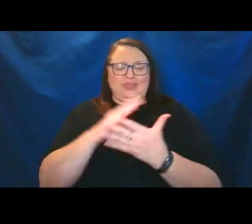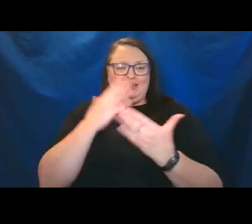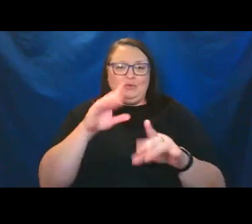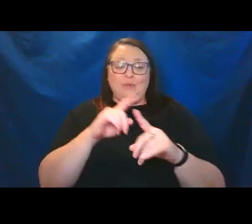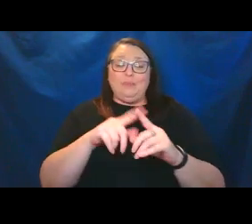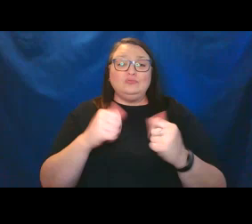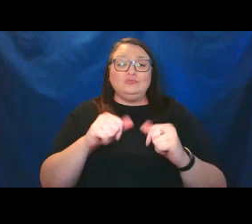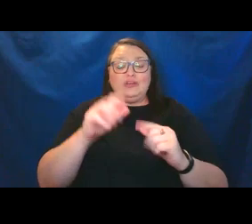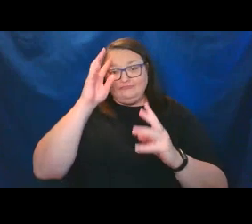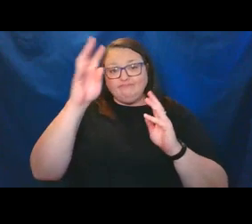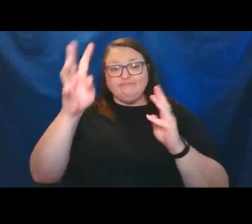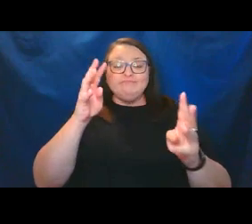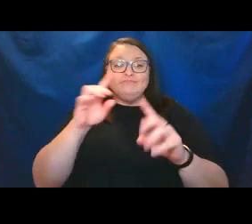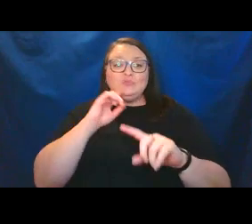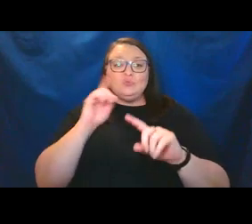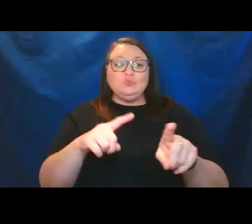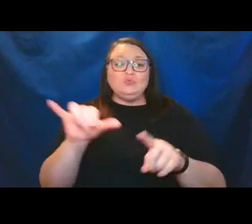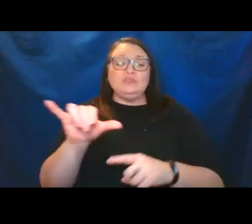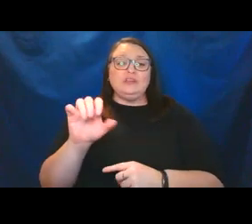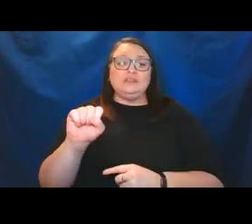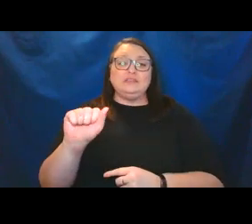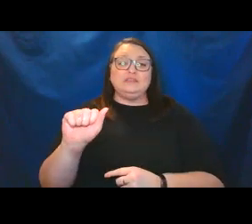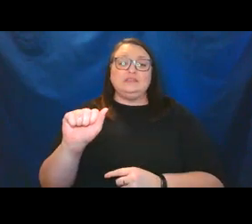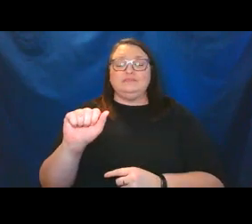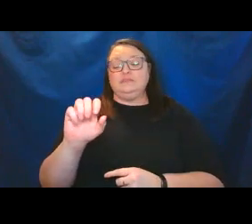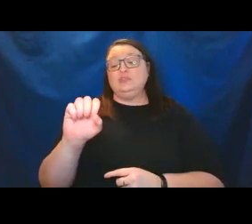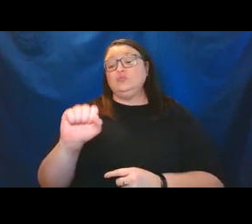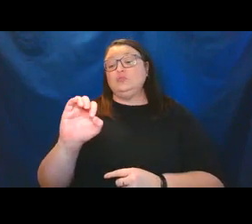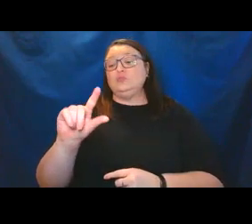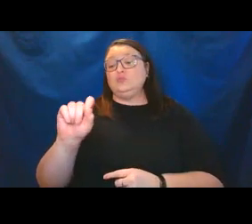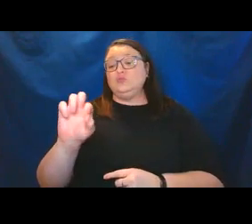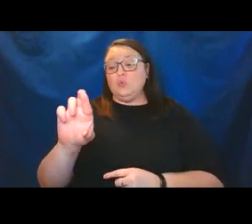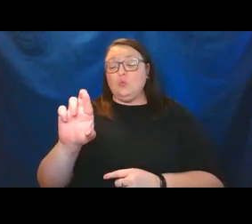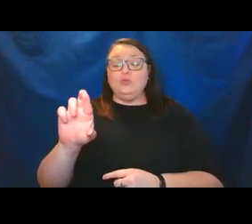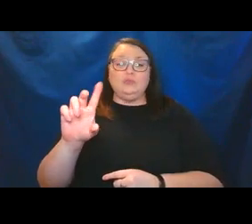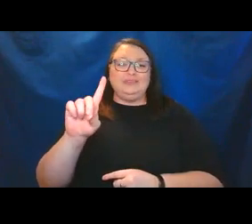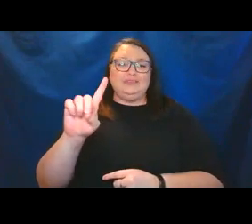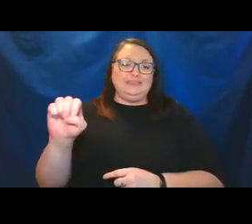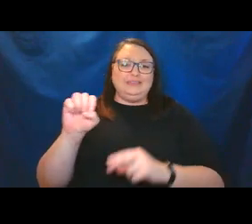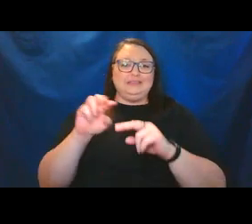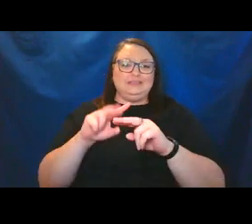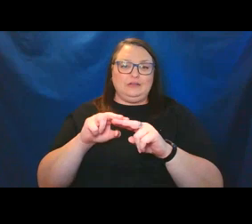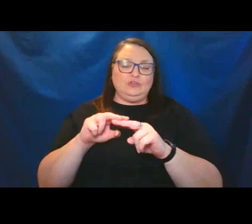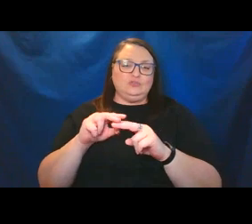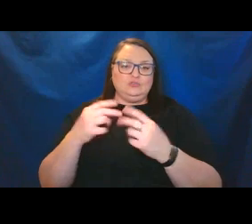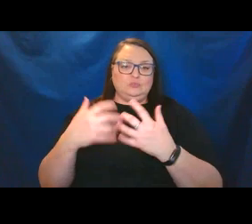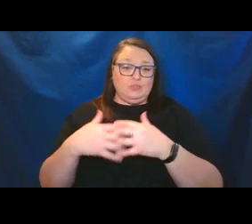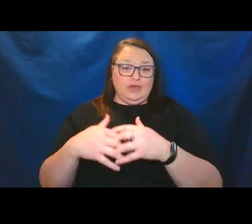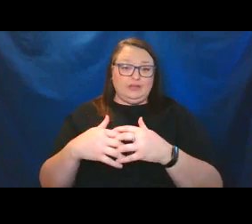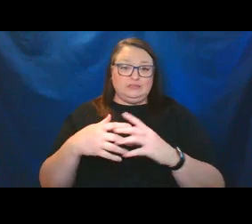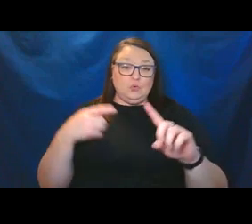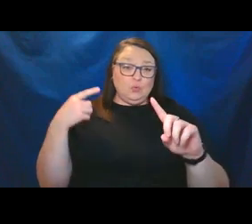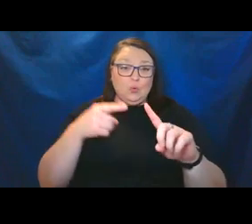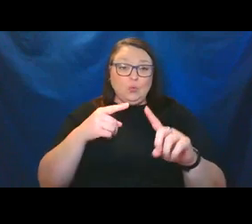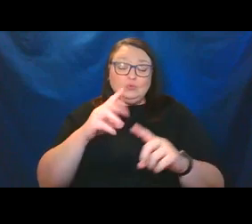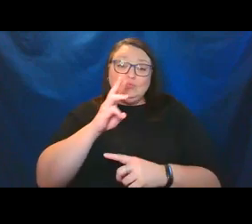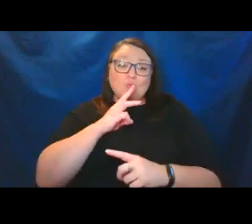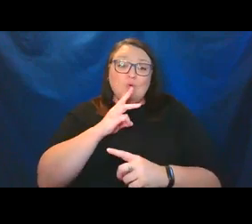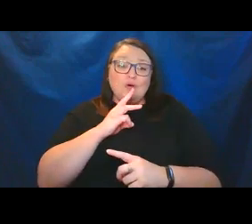like standalone solar powered desalination plants. And our real goal is just water security,